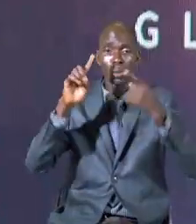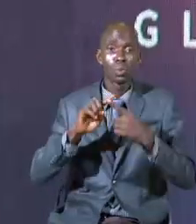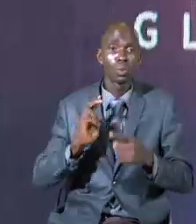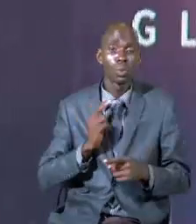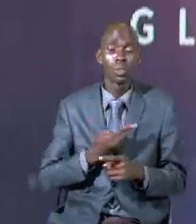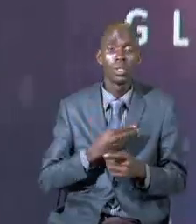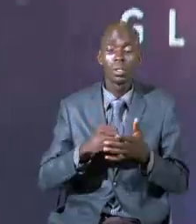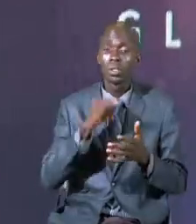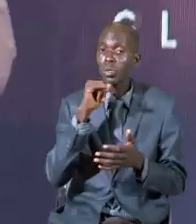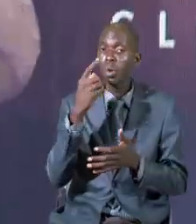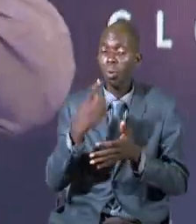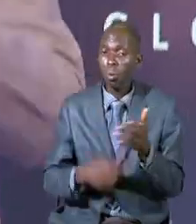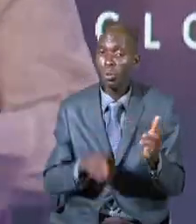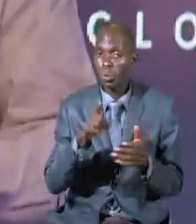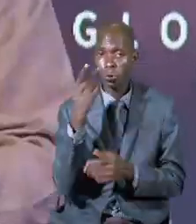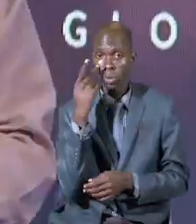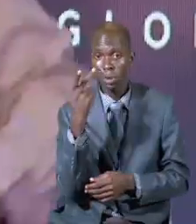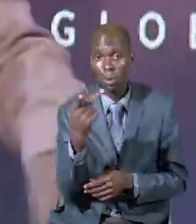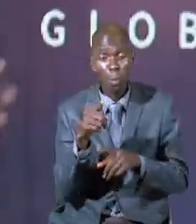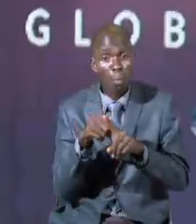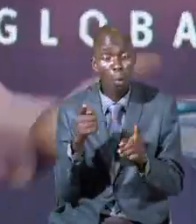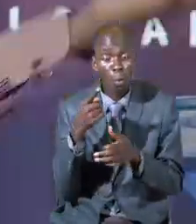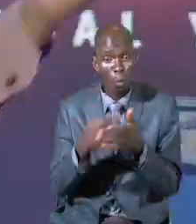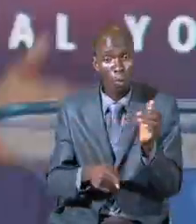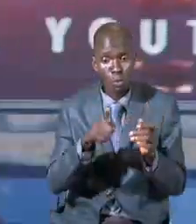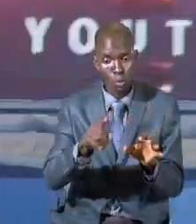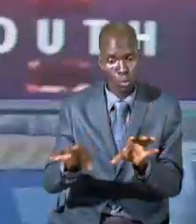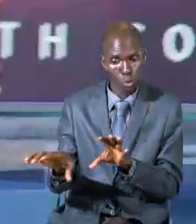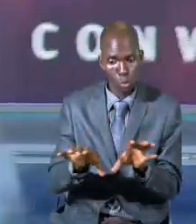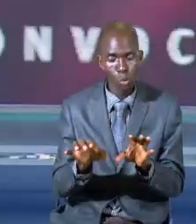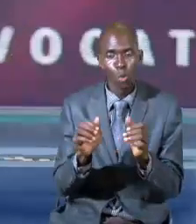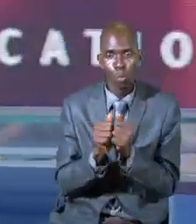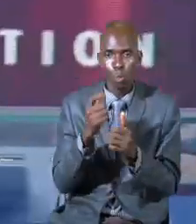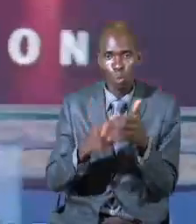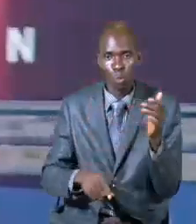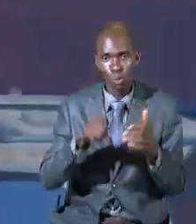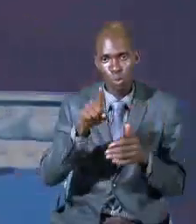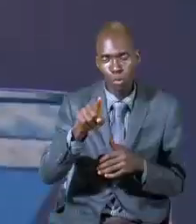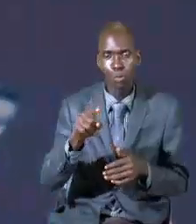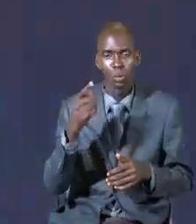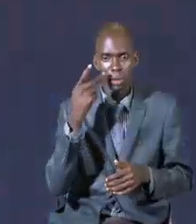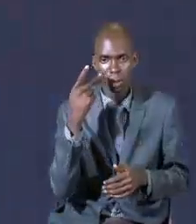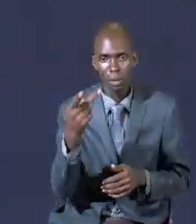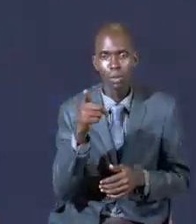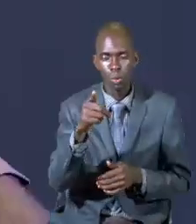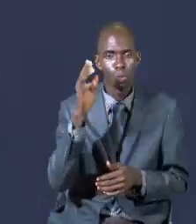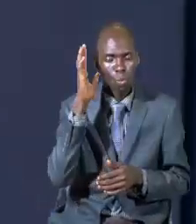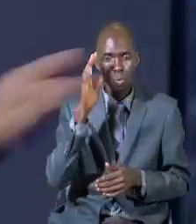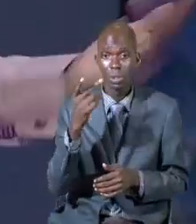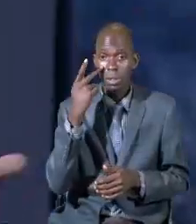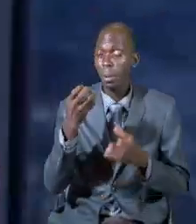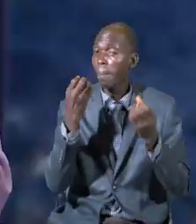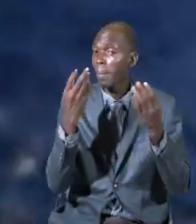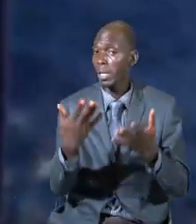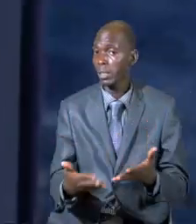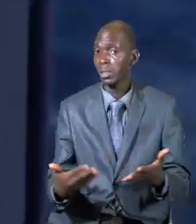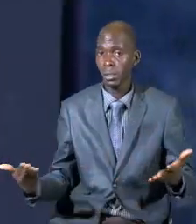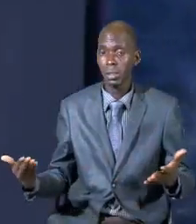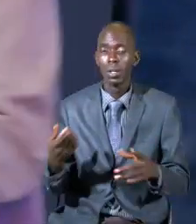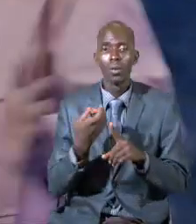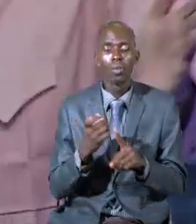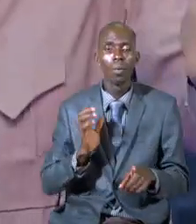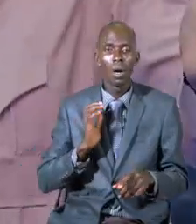do with what we hear. You're going to hear a lot from all our guest speakers. You're going to hear a lot